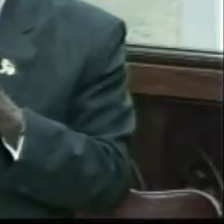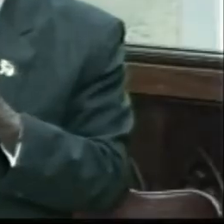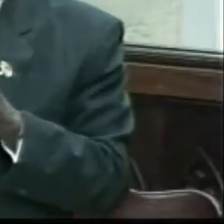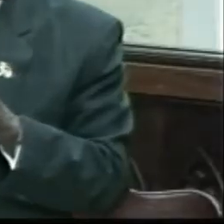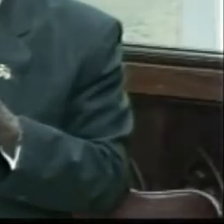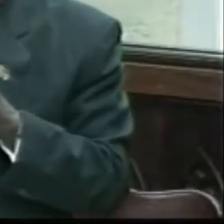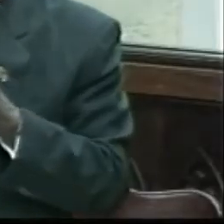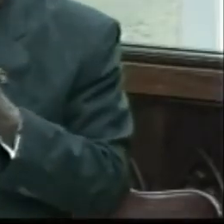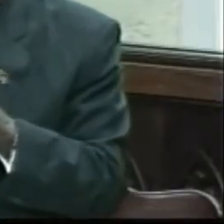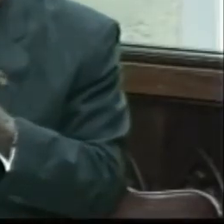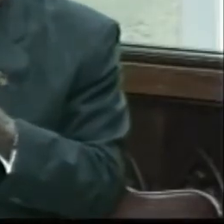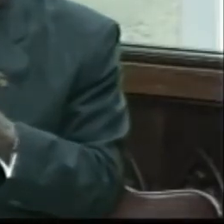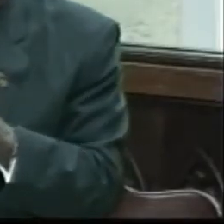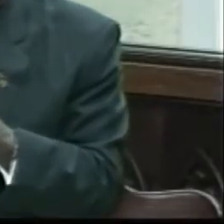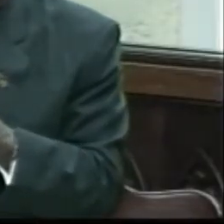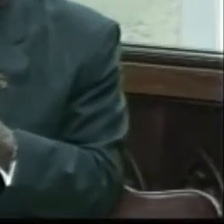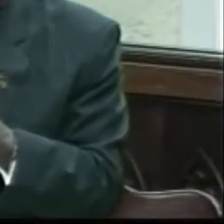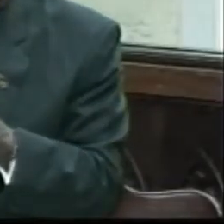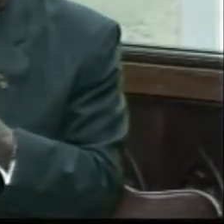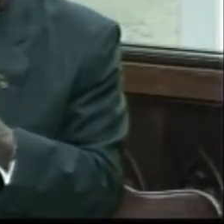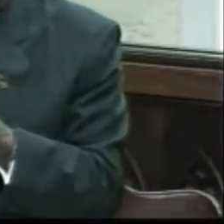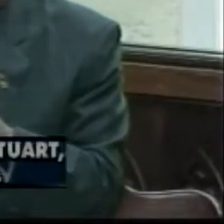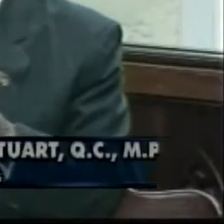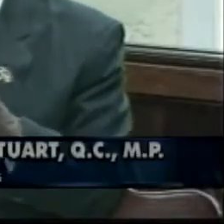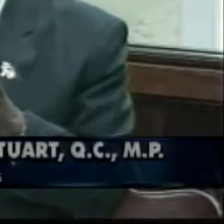the possession of academic qualifications,